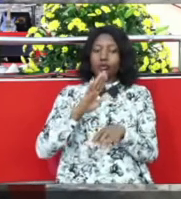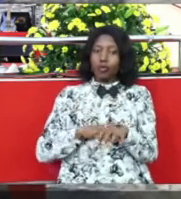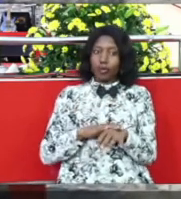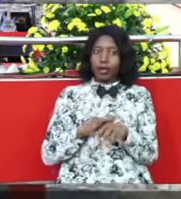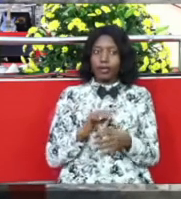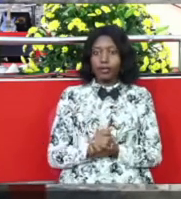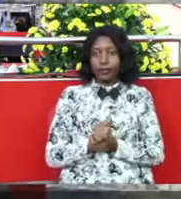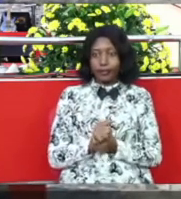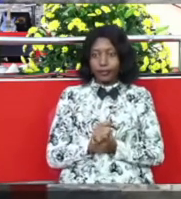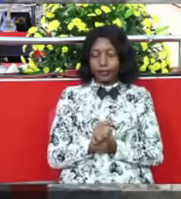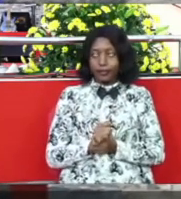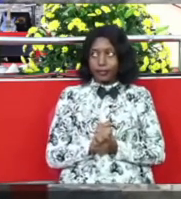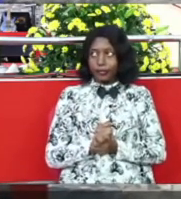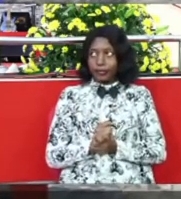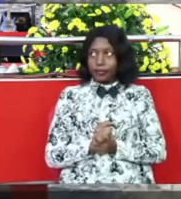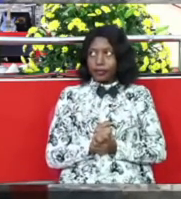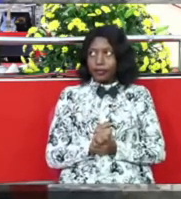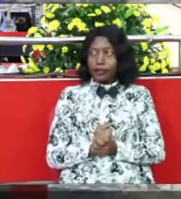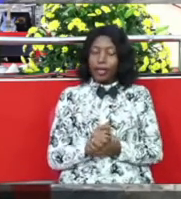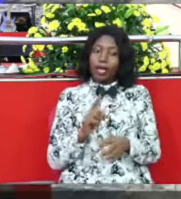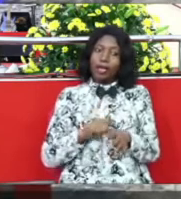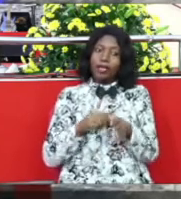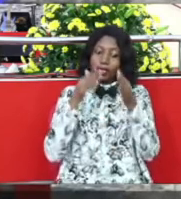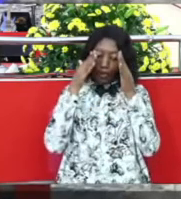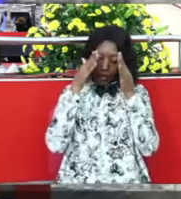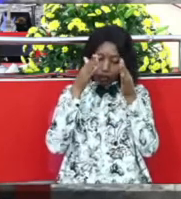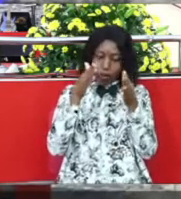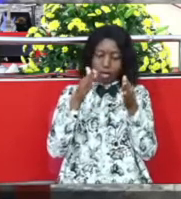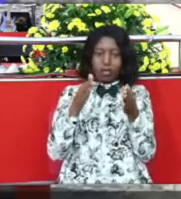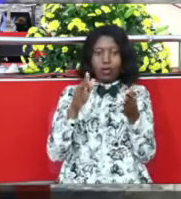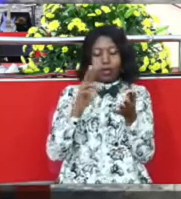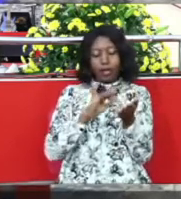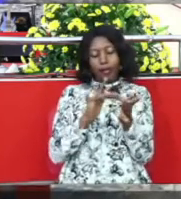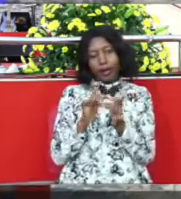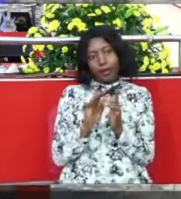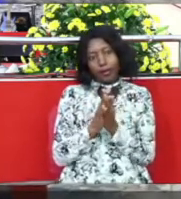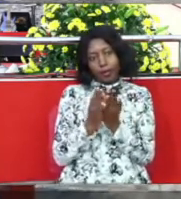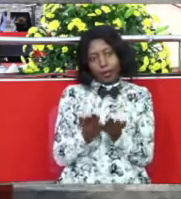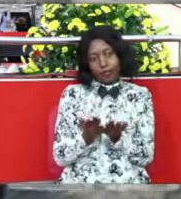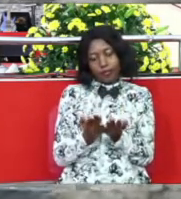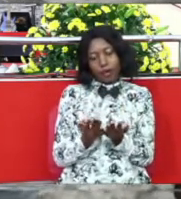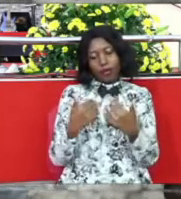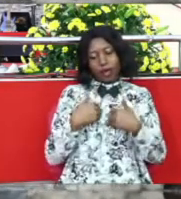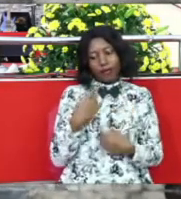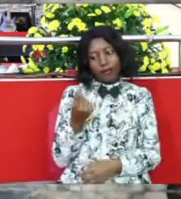katika uzuri. When you look at that scripture, unapotazamia andiko lile, there are few things that I want